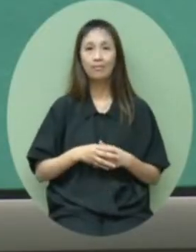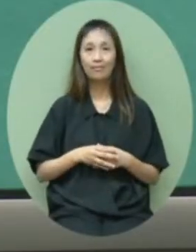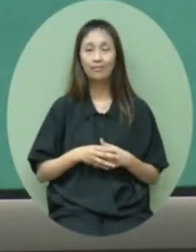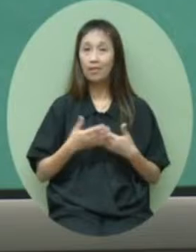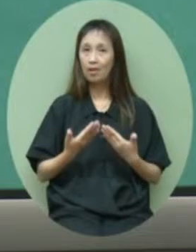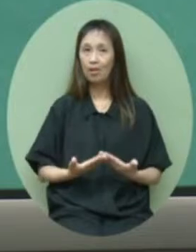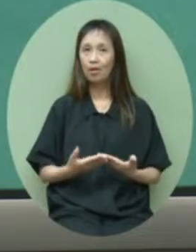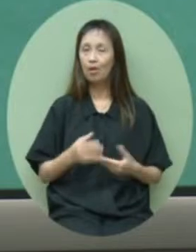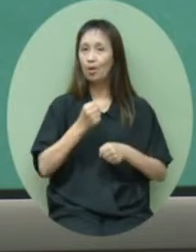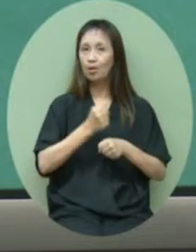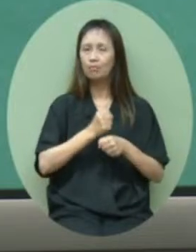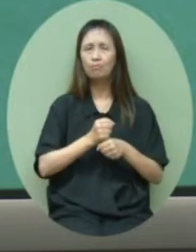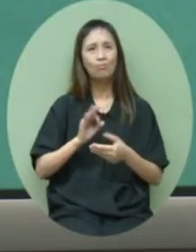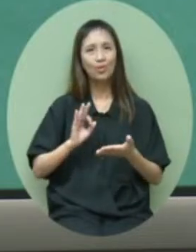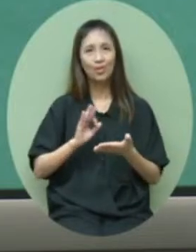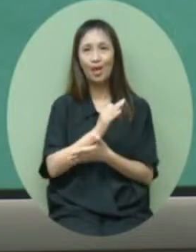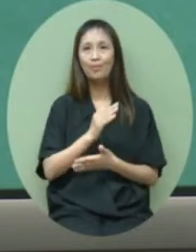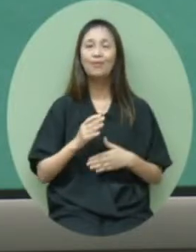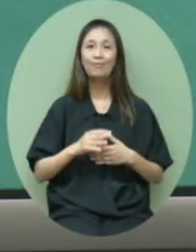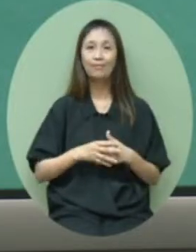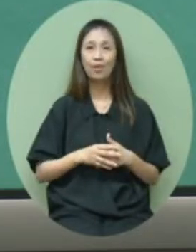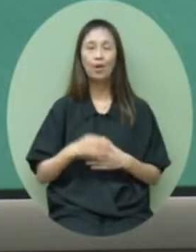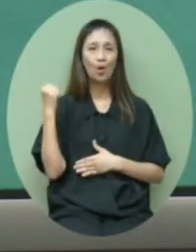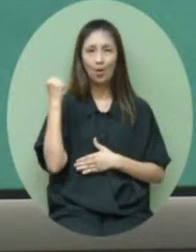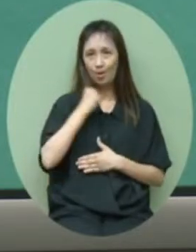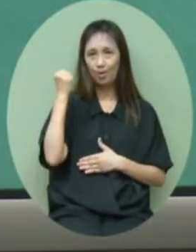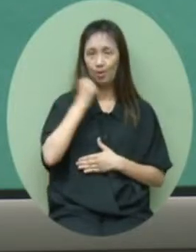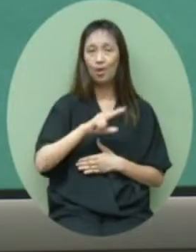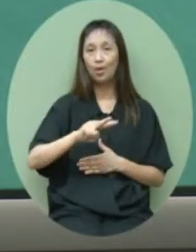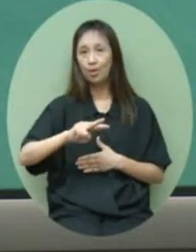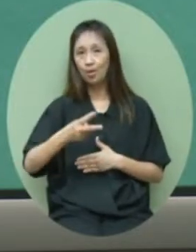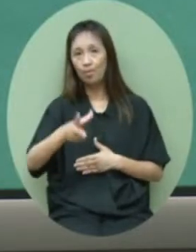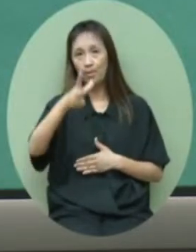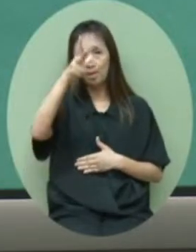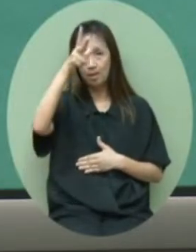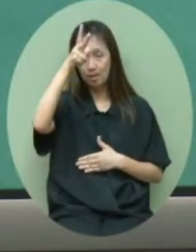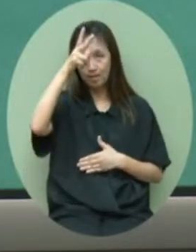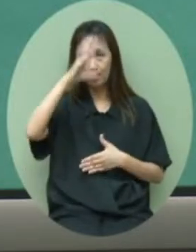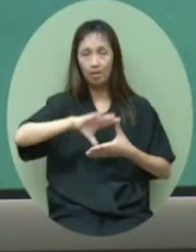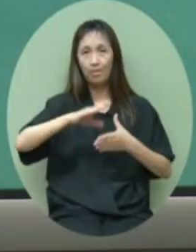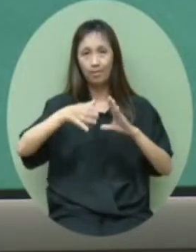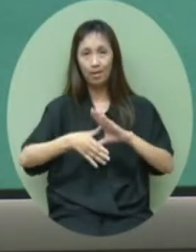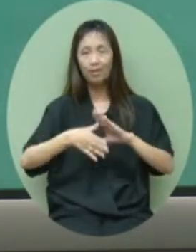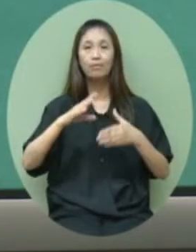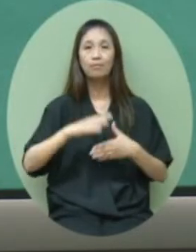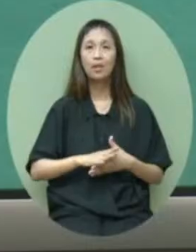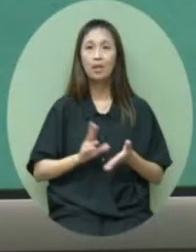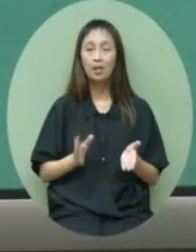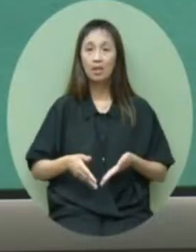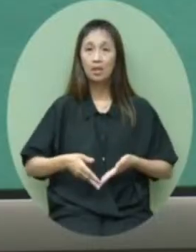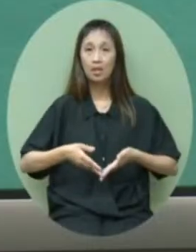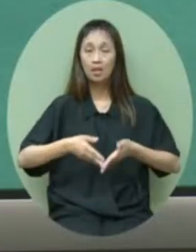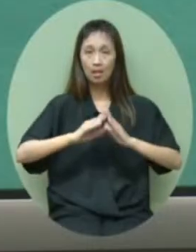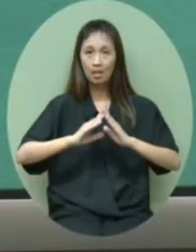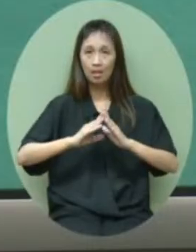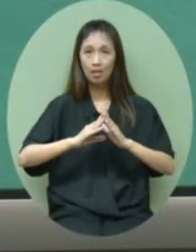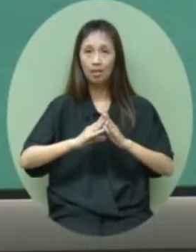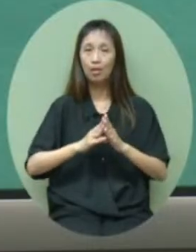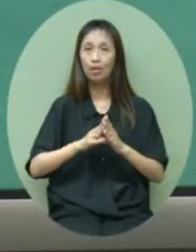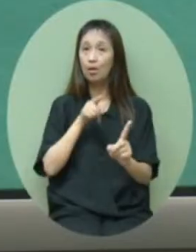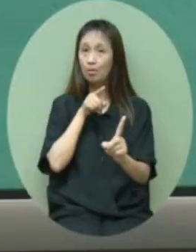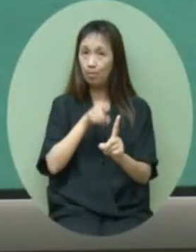time to listen to the views of the public and different sectors. In the past 3 years, since I took up office, I've worked hard to change